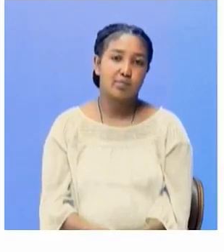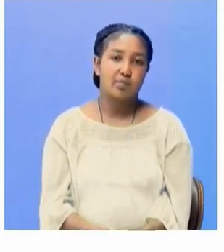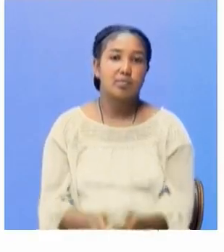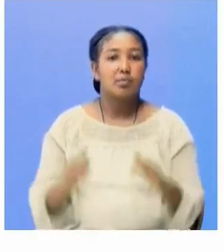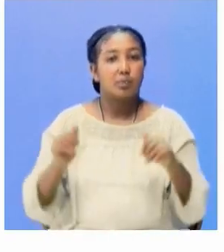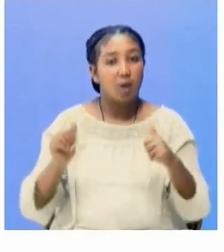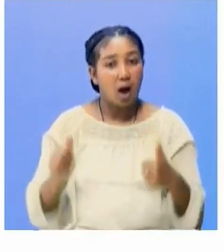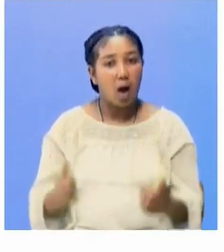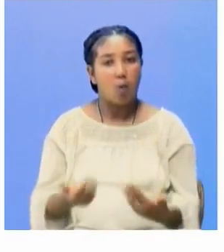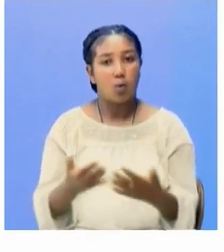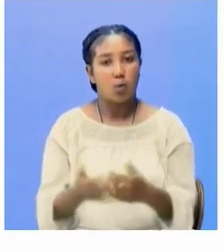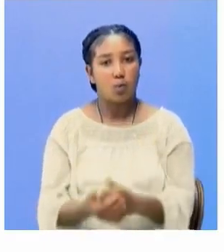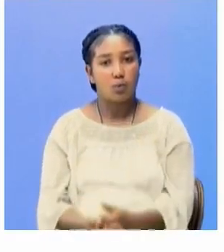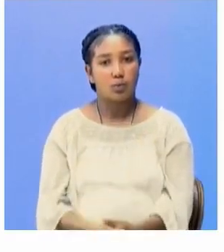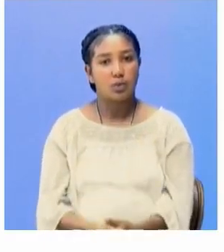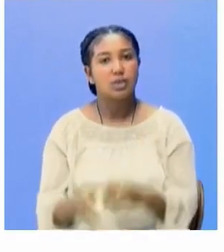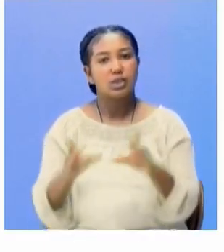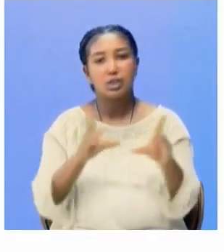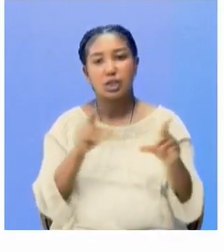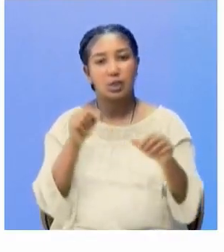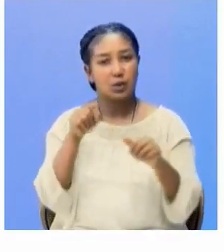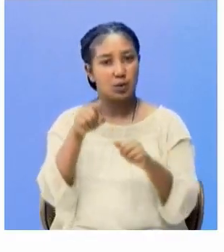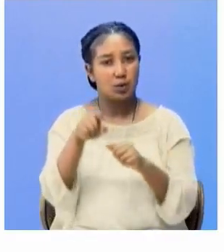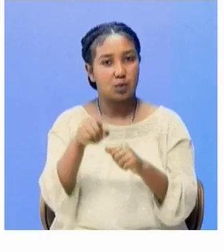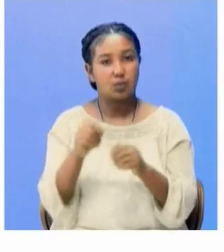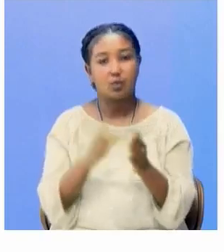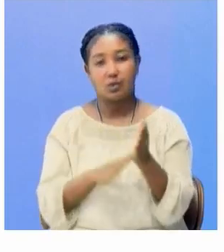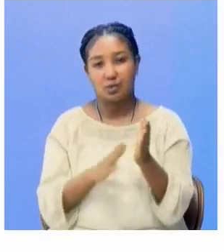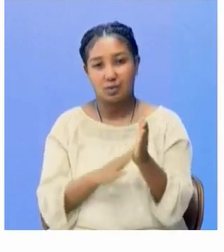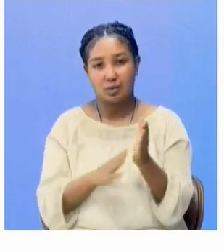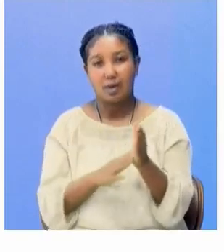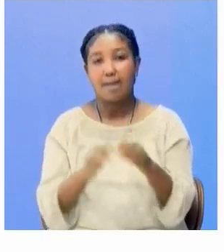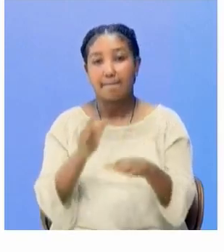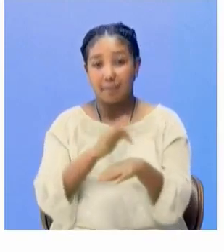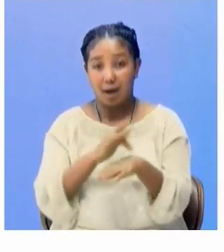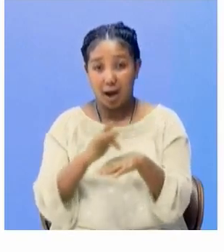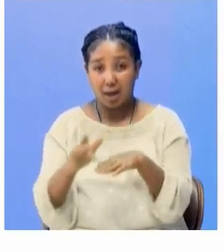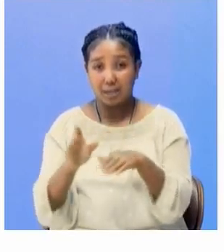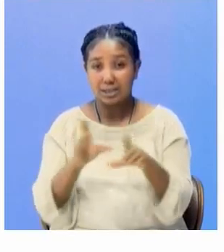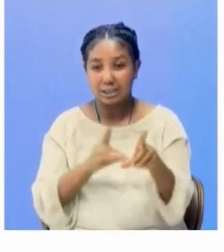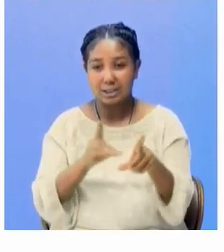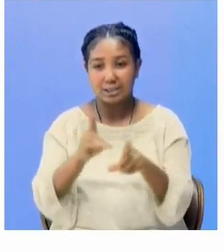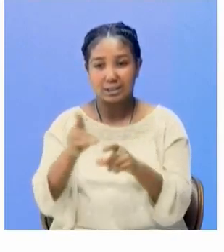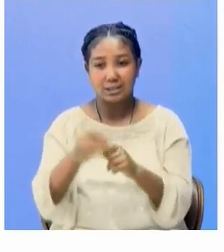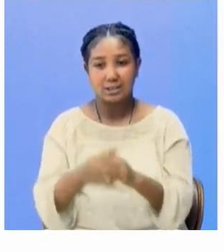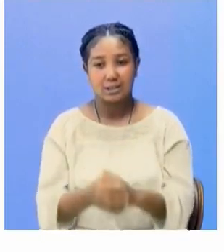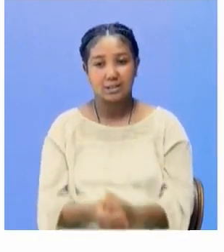How did you, blank, did